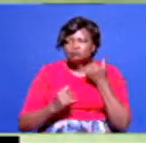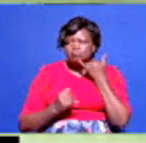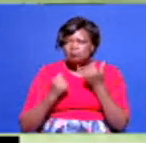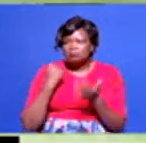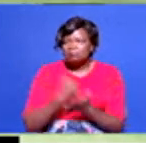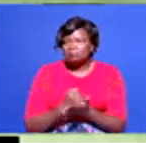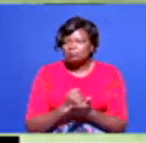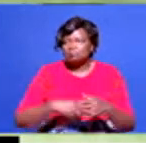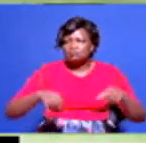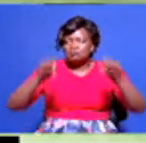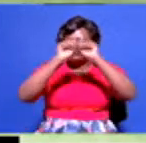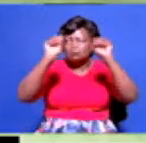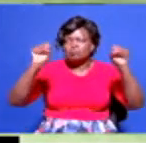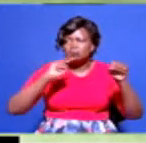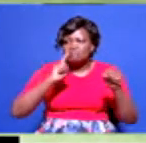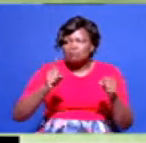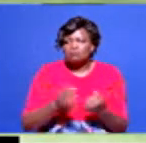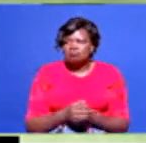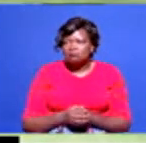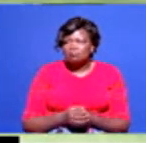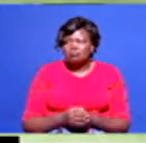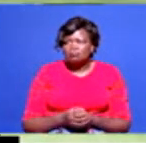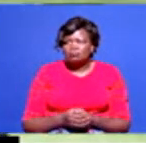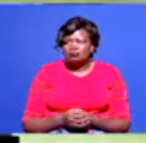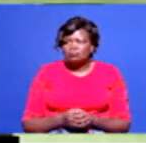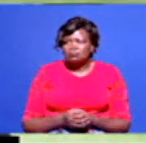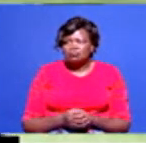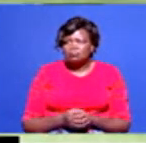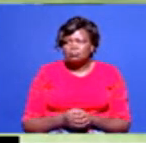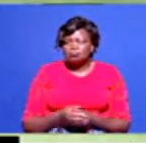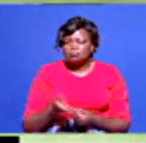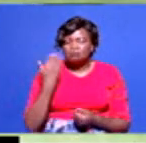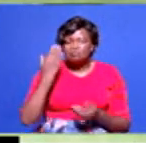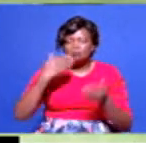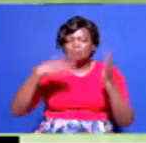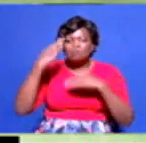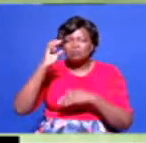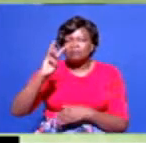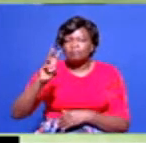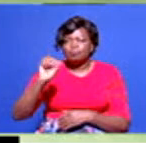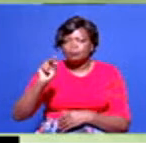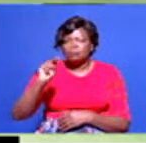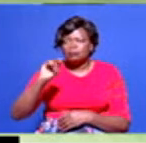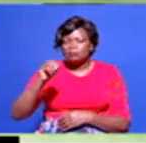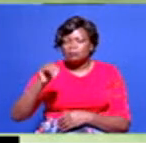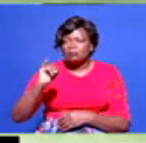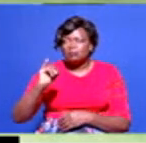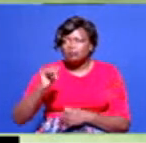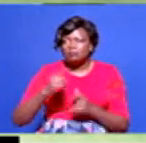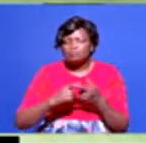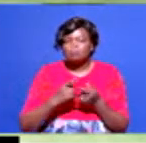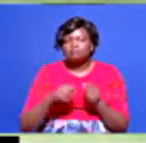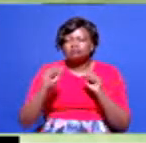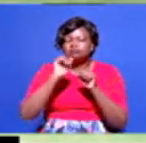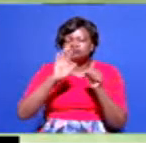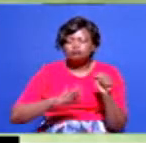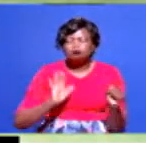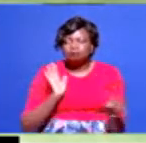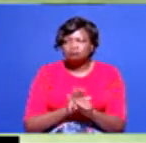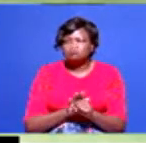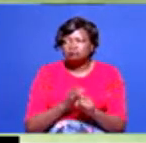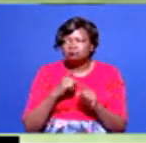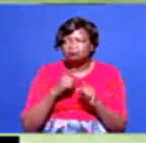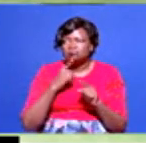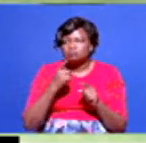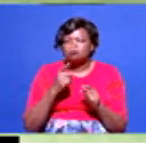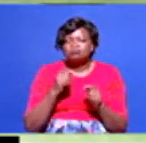president, Harambee, and I said, then it was Professor Wanjohi, told him, sorry, I'm caught in this traffic, I can't make it. I said, don't worry, after